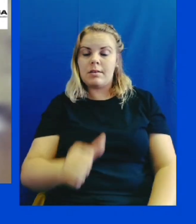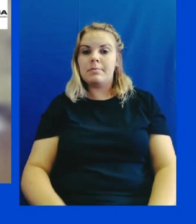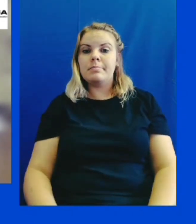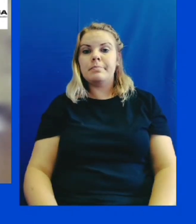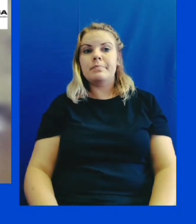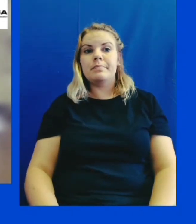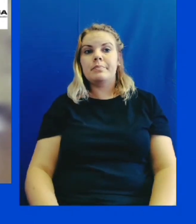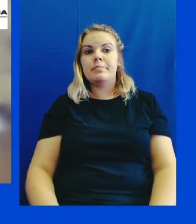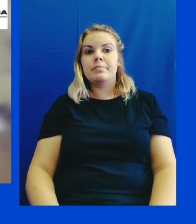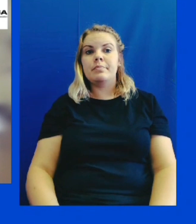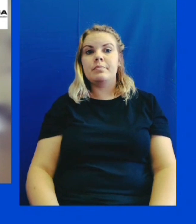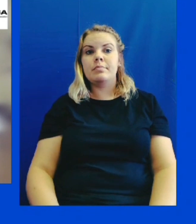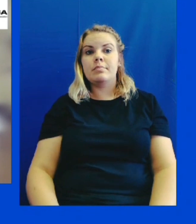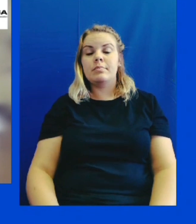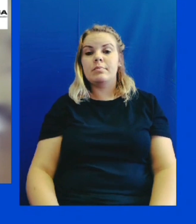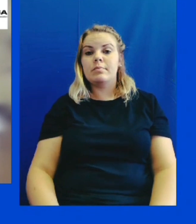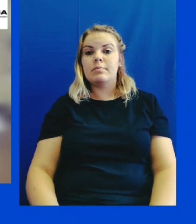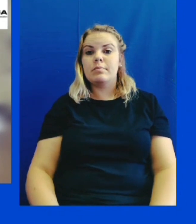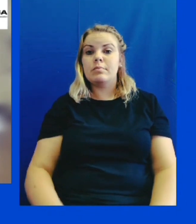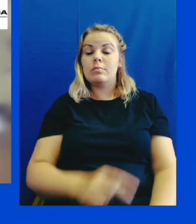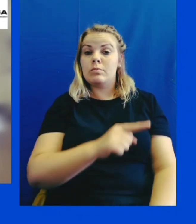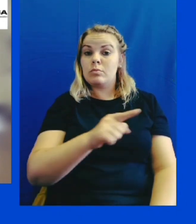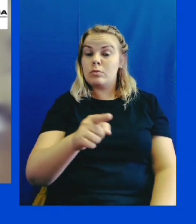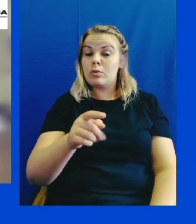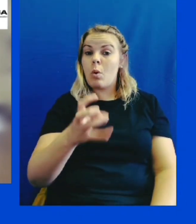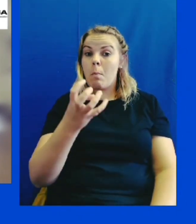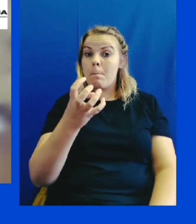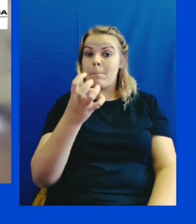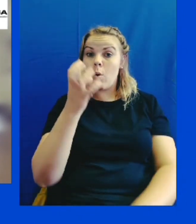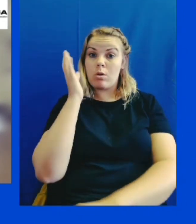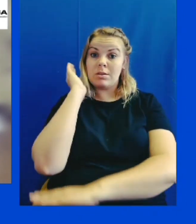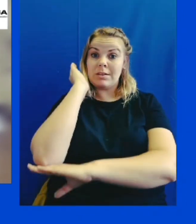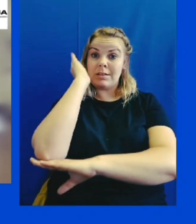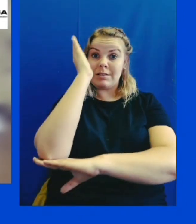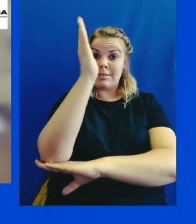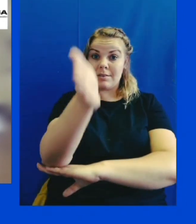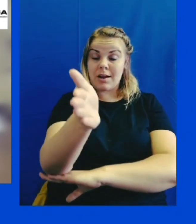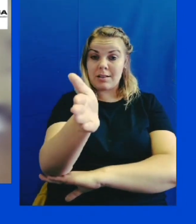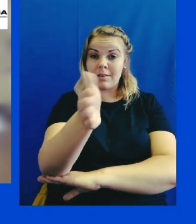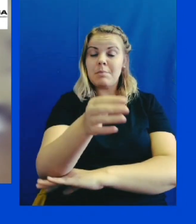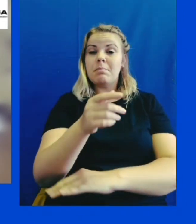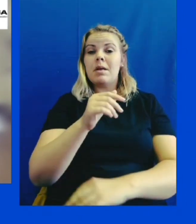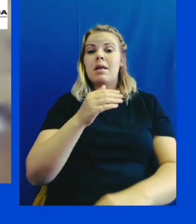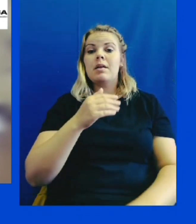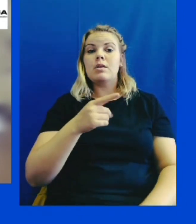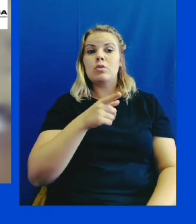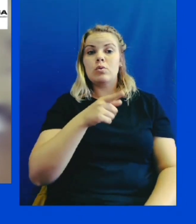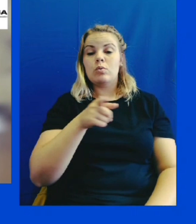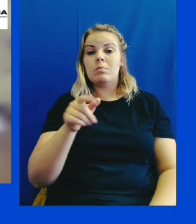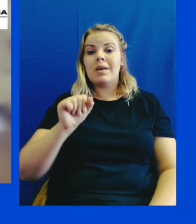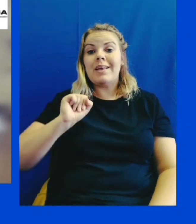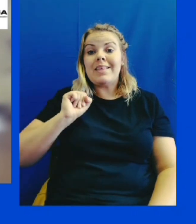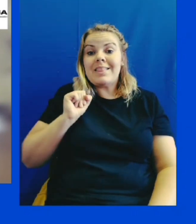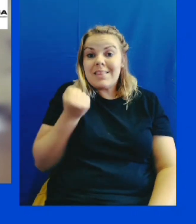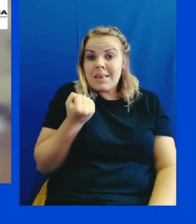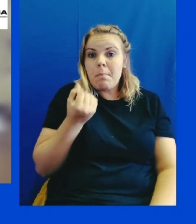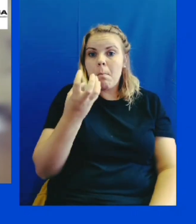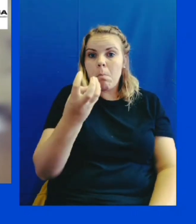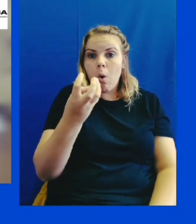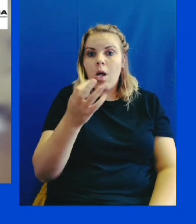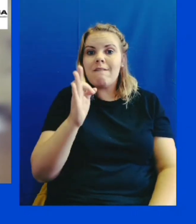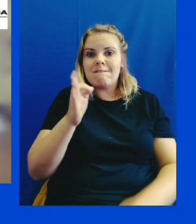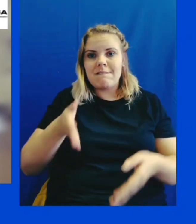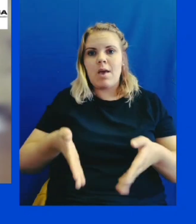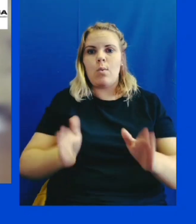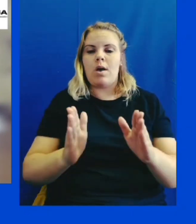is two things. If you're a straight hitter of the ball, um, if you can keep the ball in the